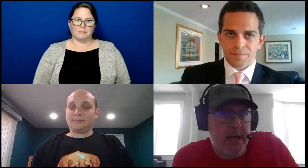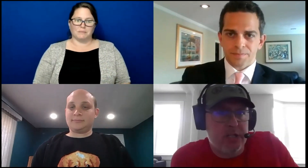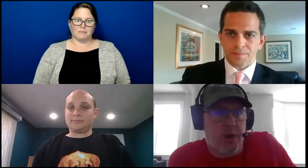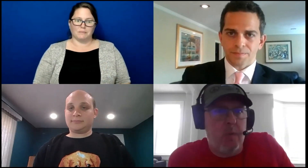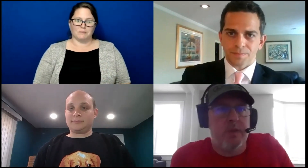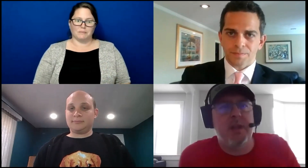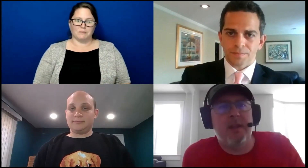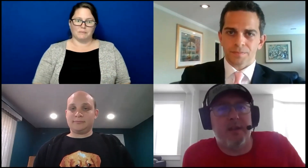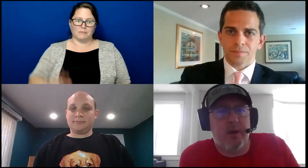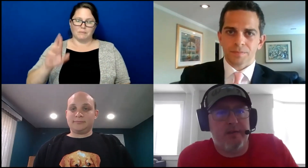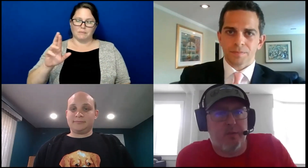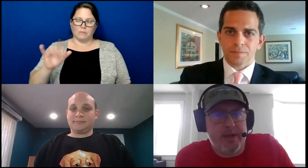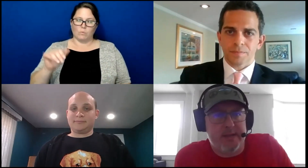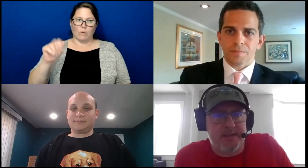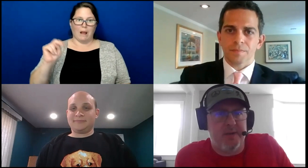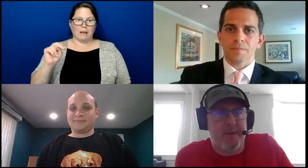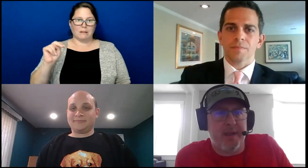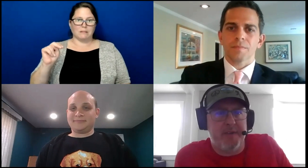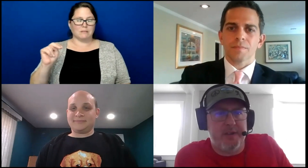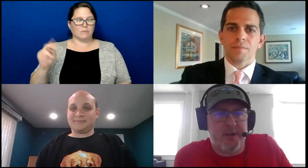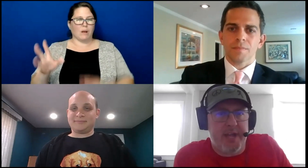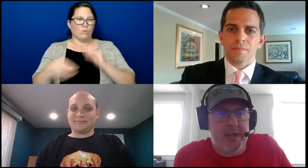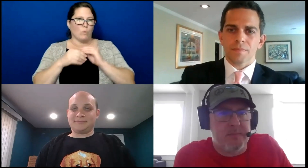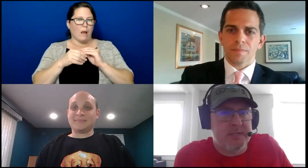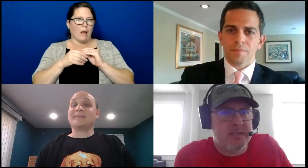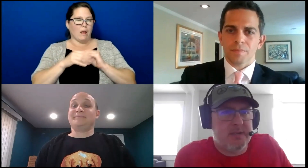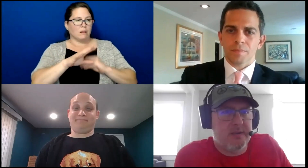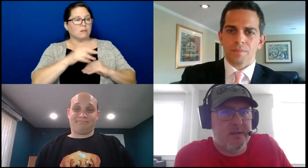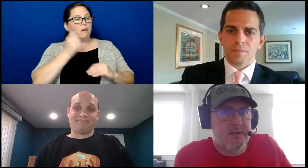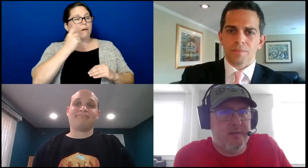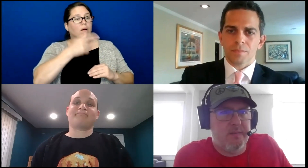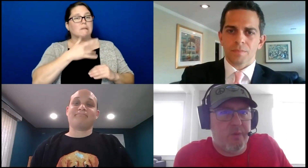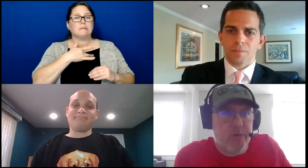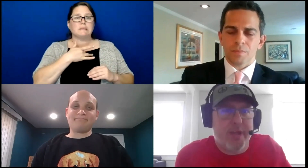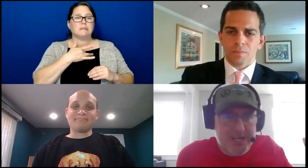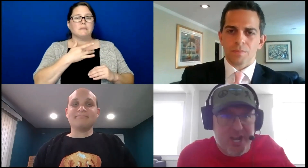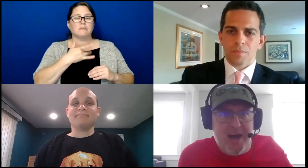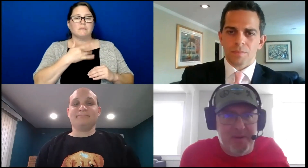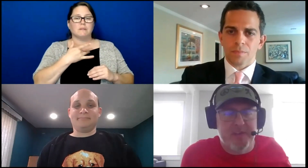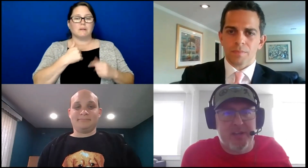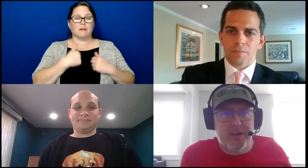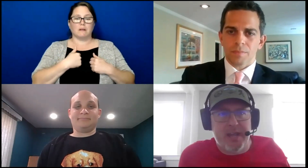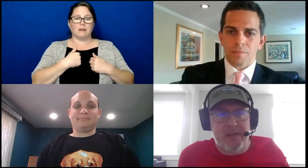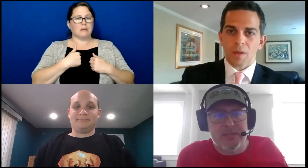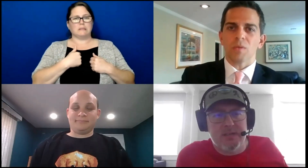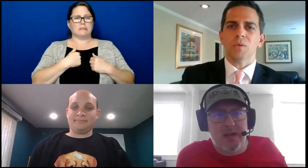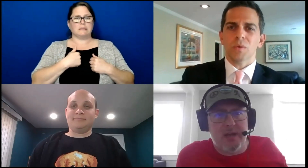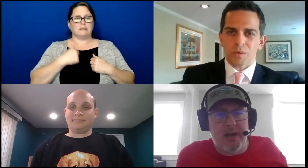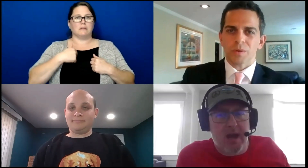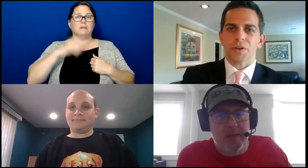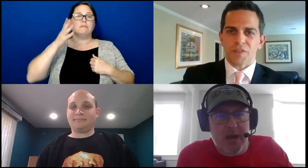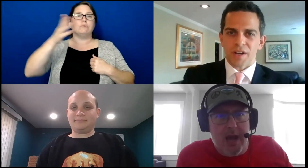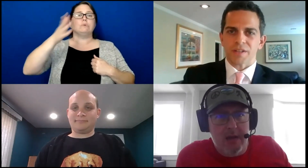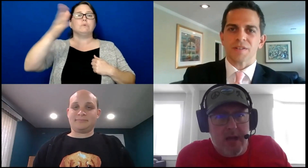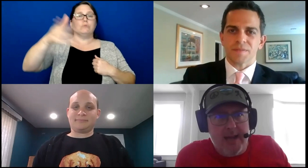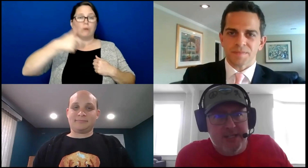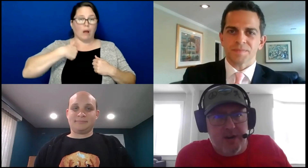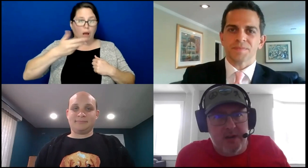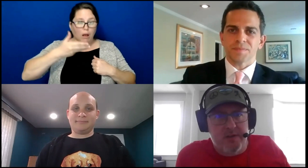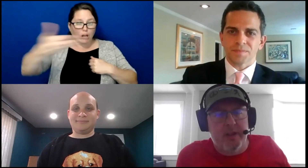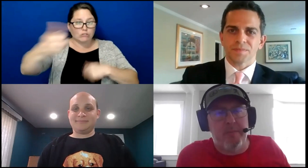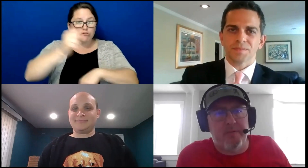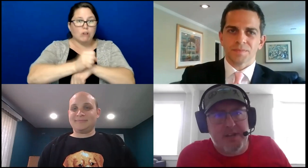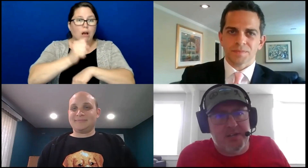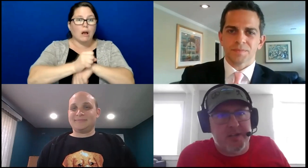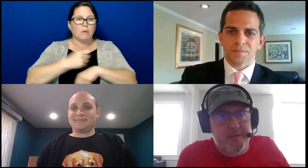is don't think that you have to wait to start making video games when you get a job in video games. Good advice. I